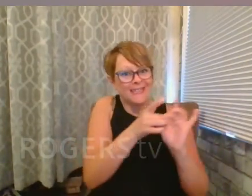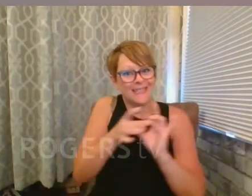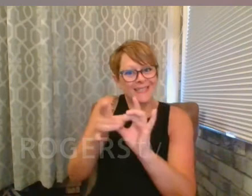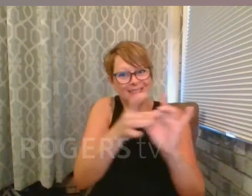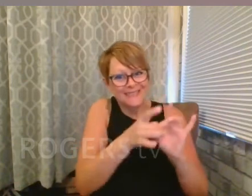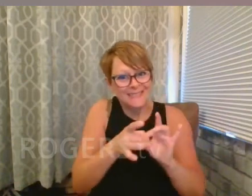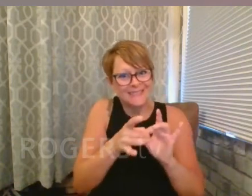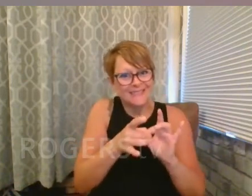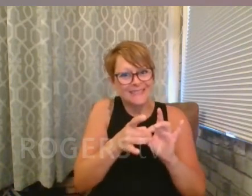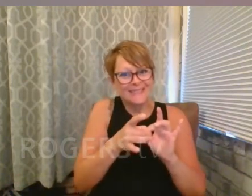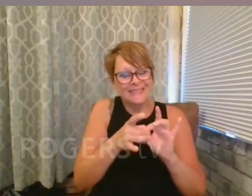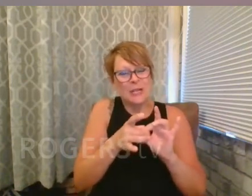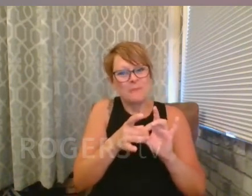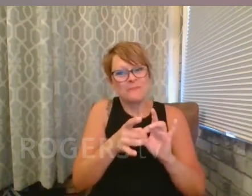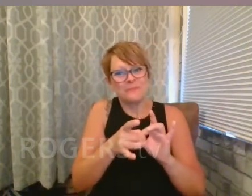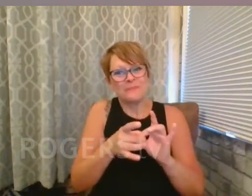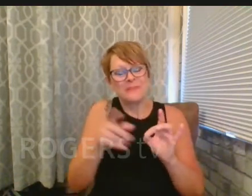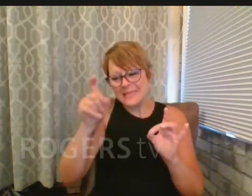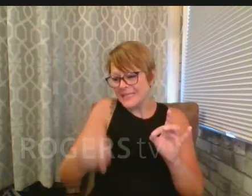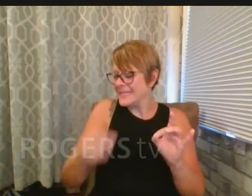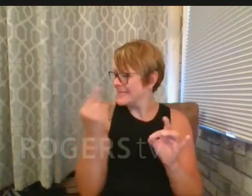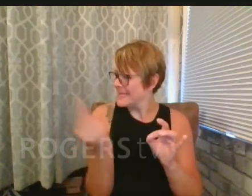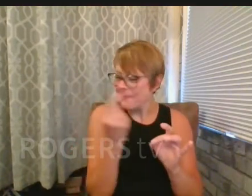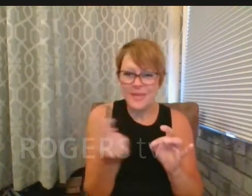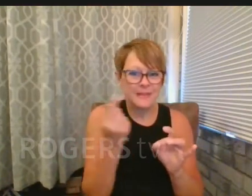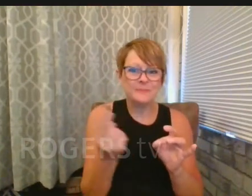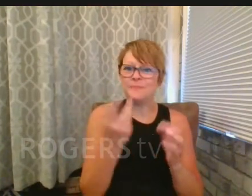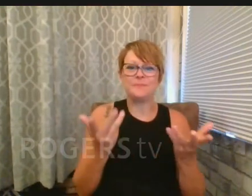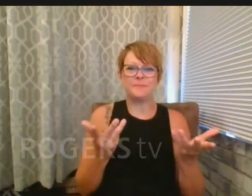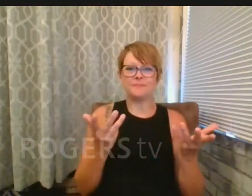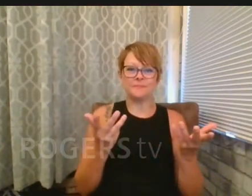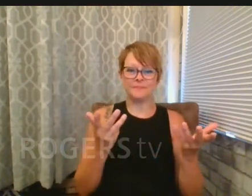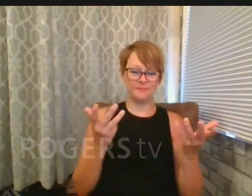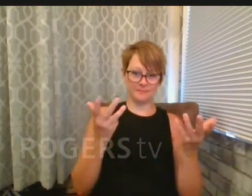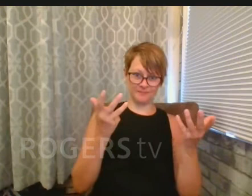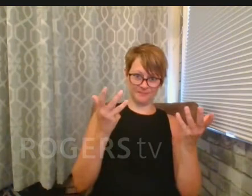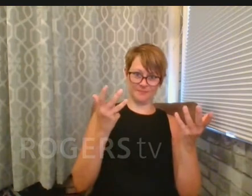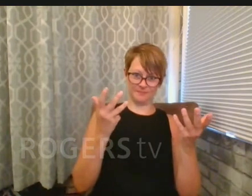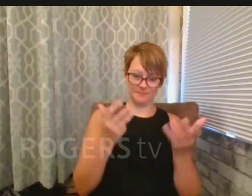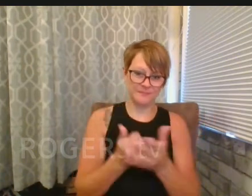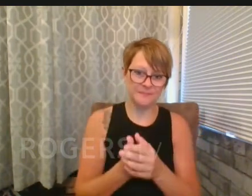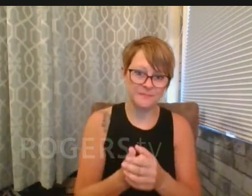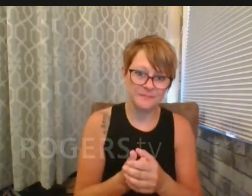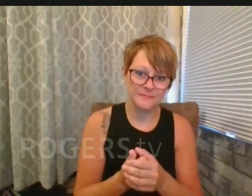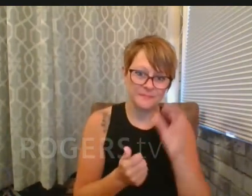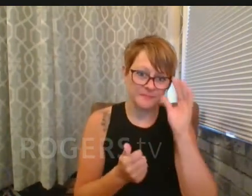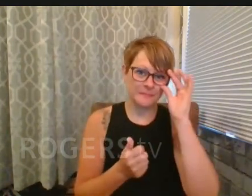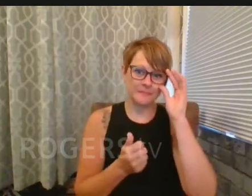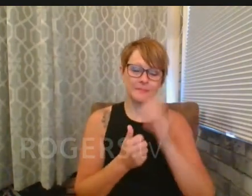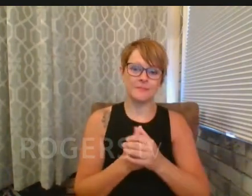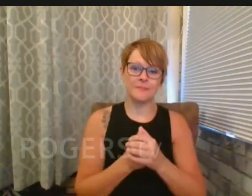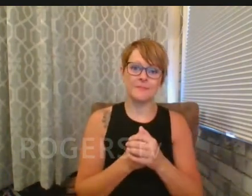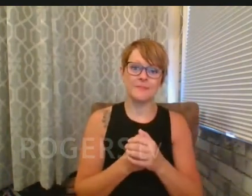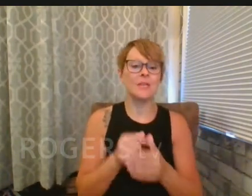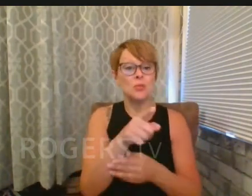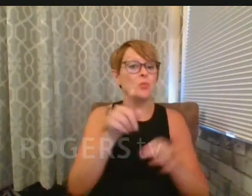need something like Facebook, but for our needs rather than our desire. So you can go to